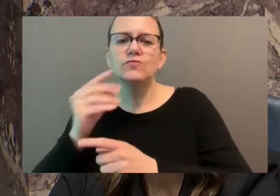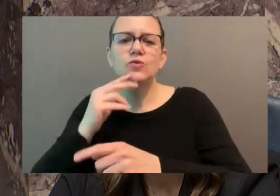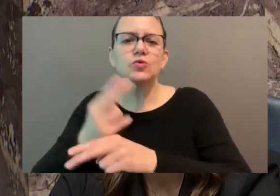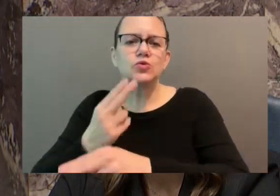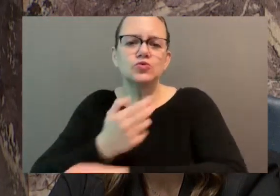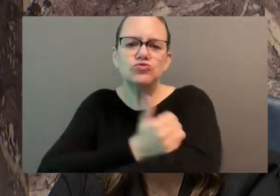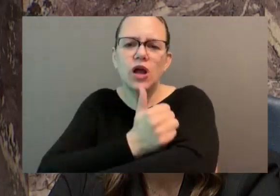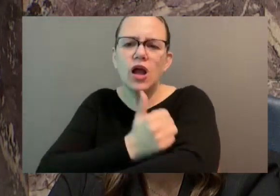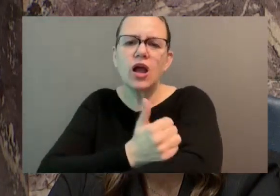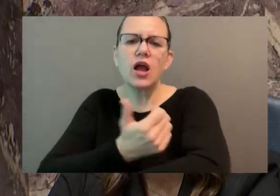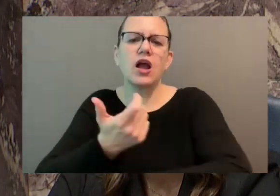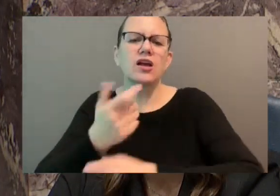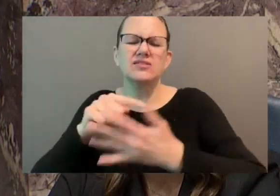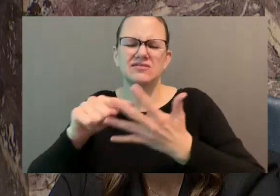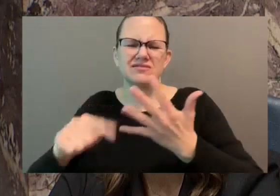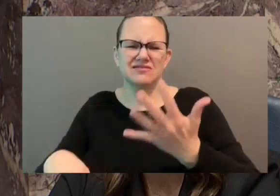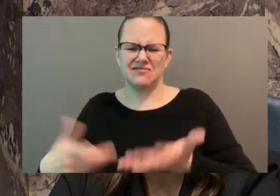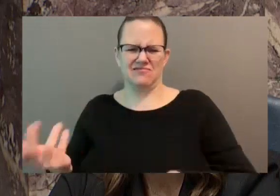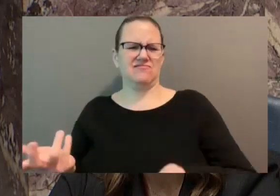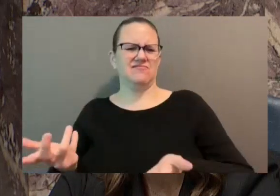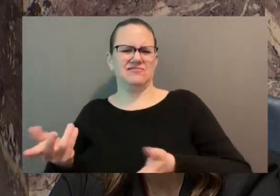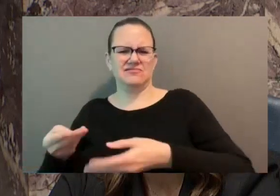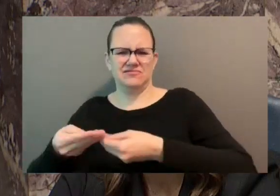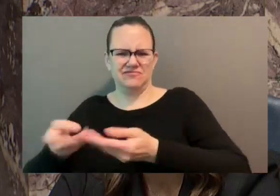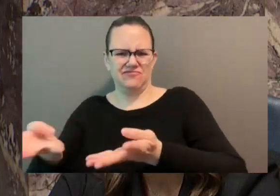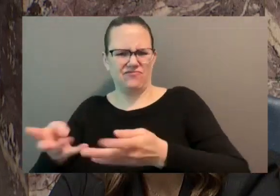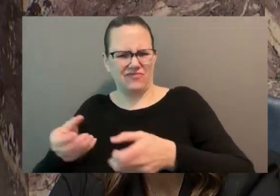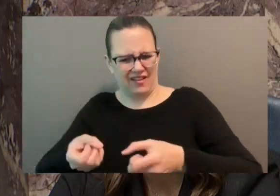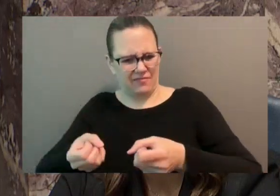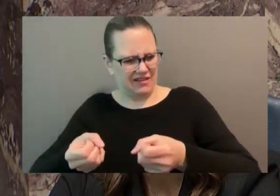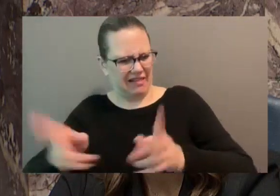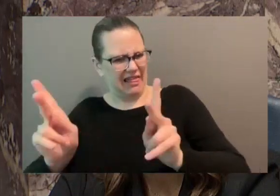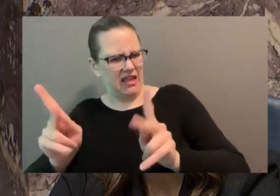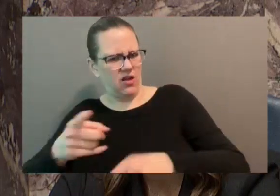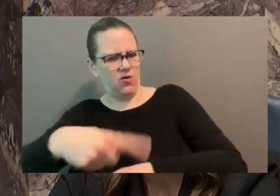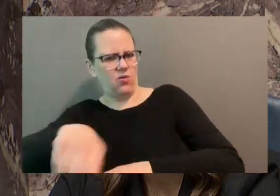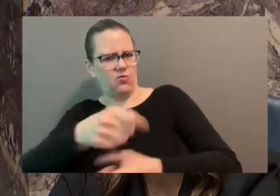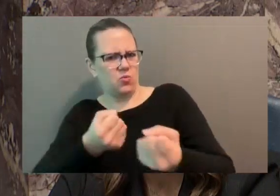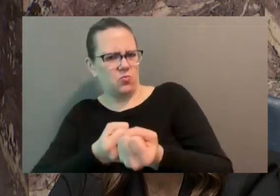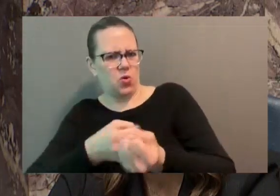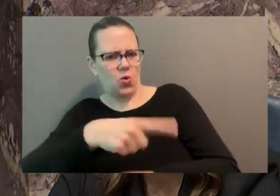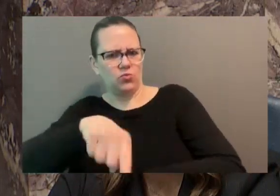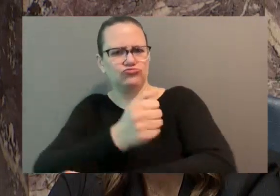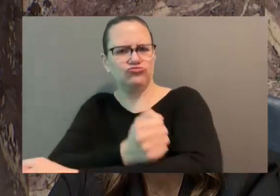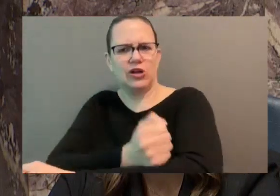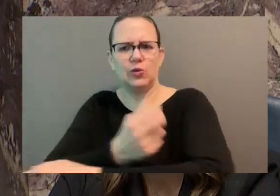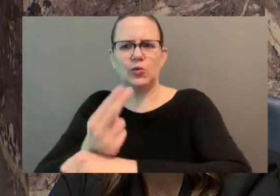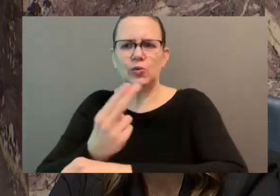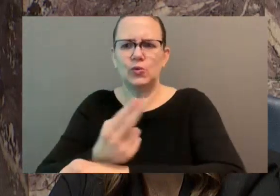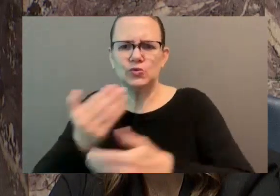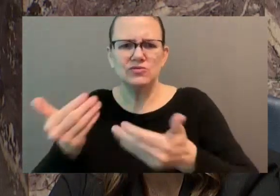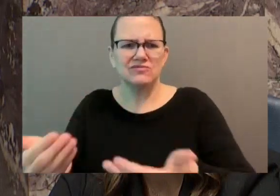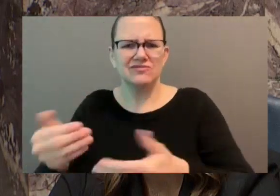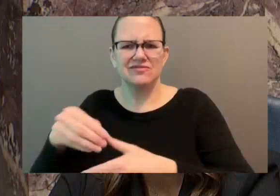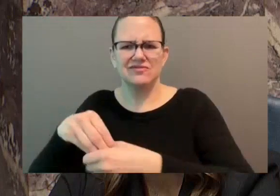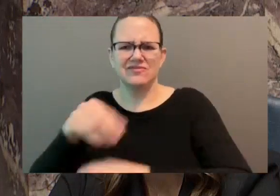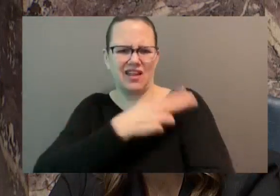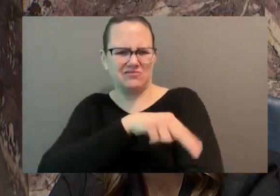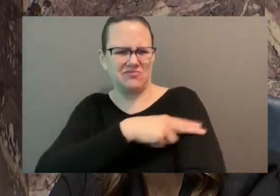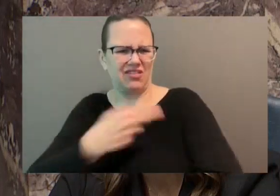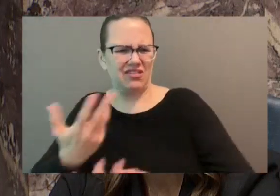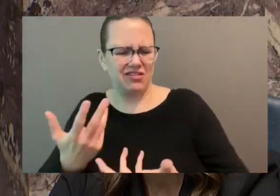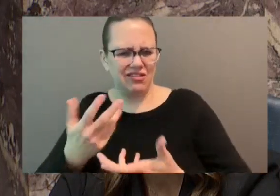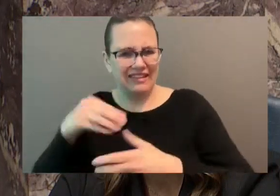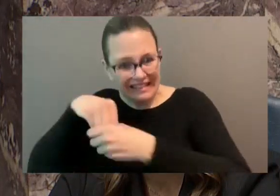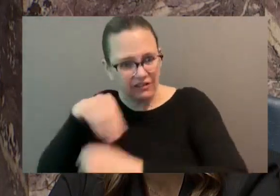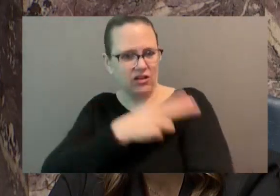facilitating the illicit use of drugs in hospitals across British Columbia. He can shake his head all he wants, but